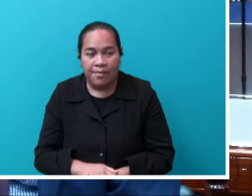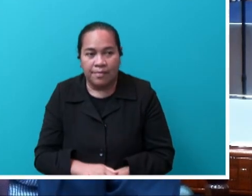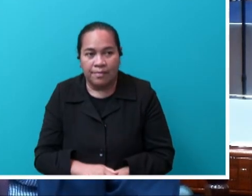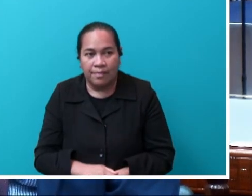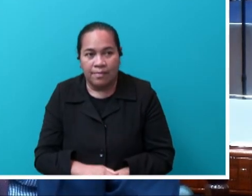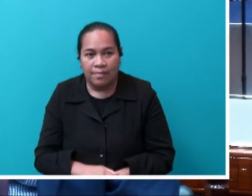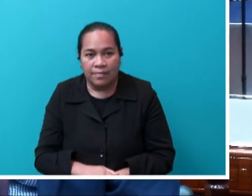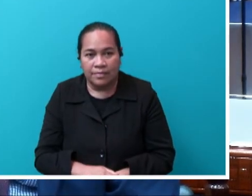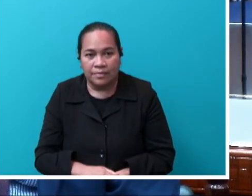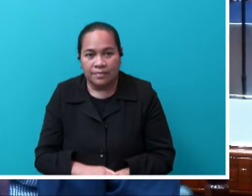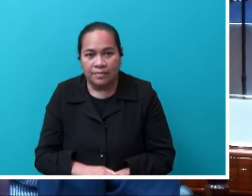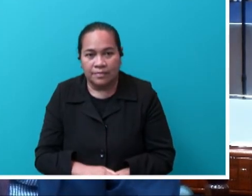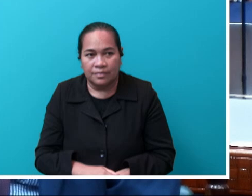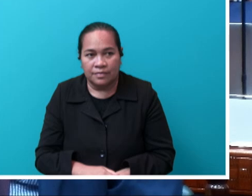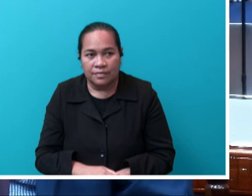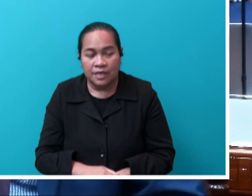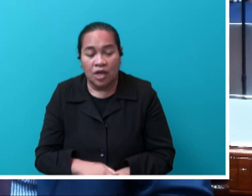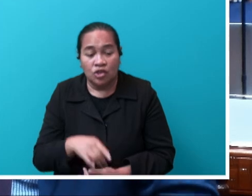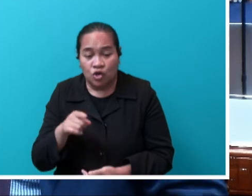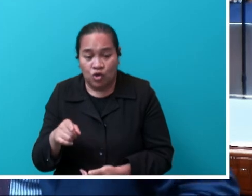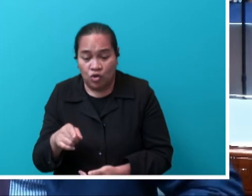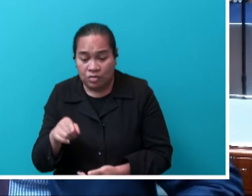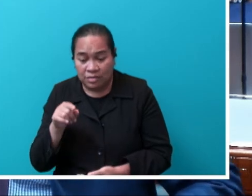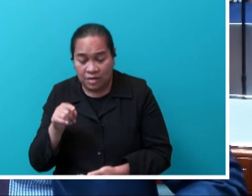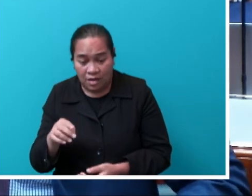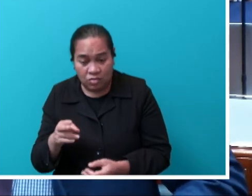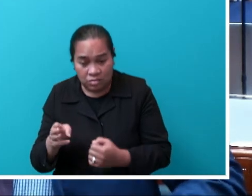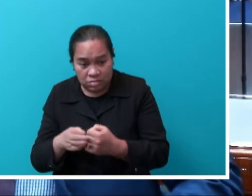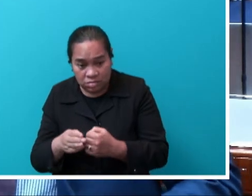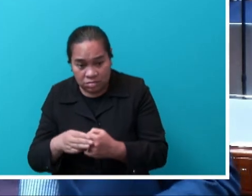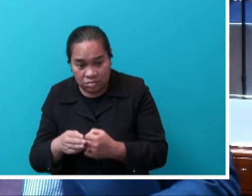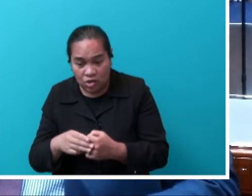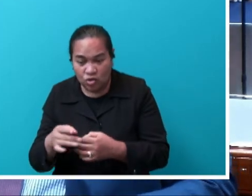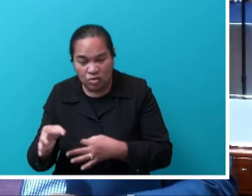the survey and design works for the replacement crossing is